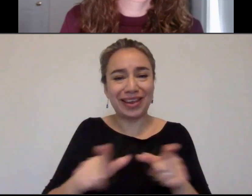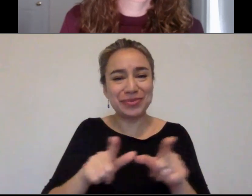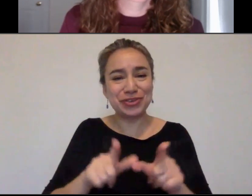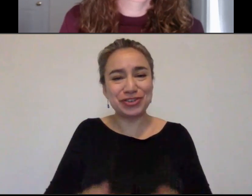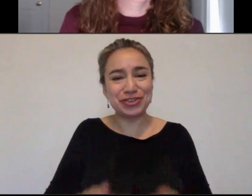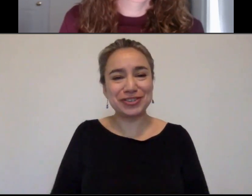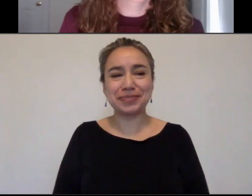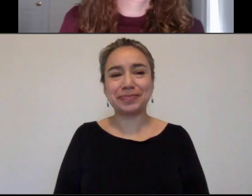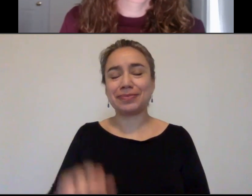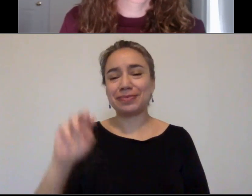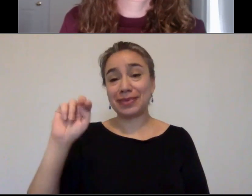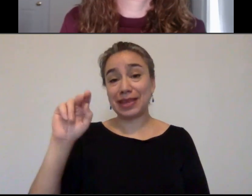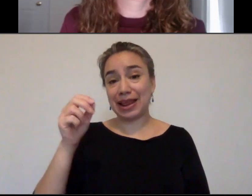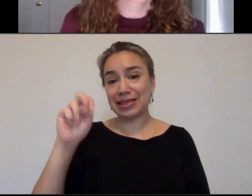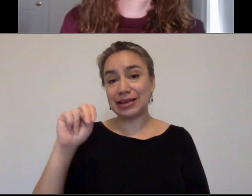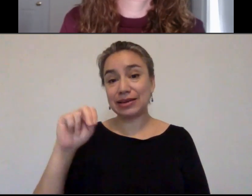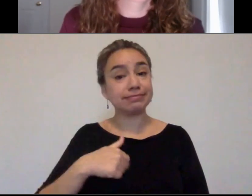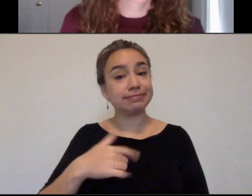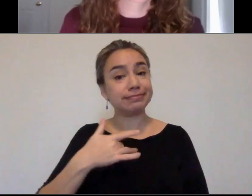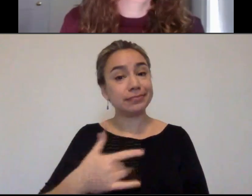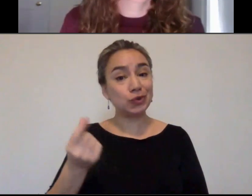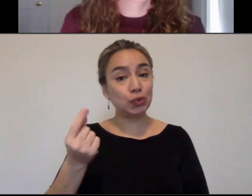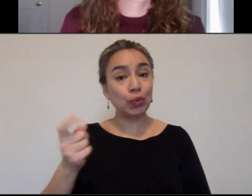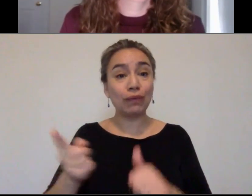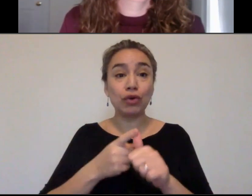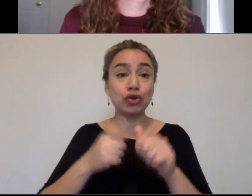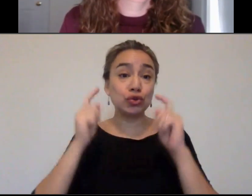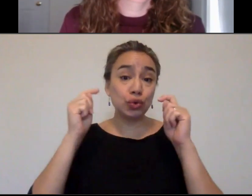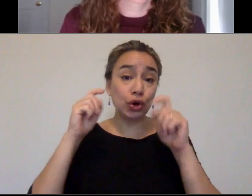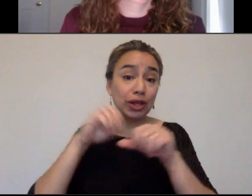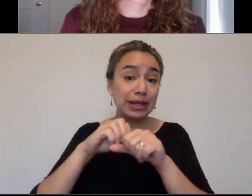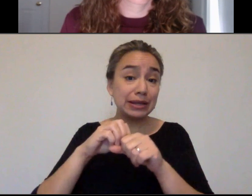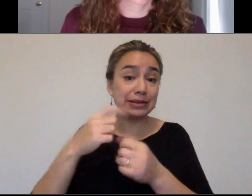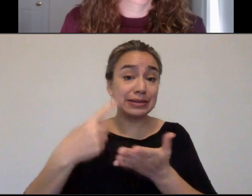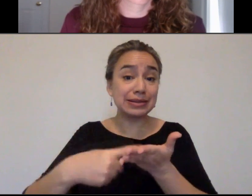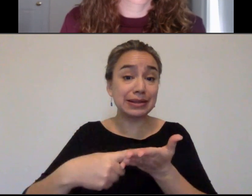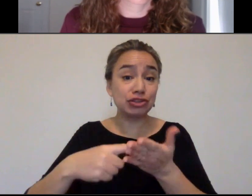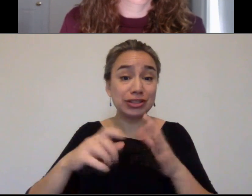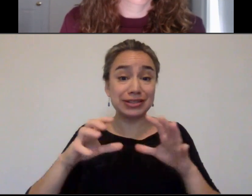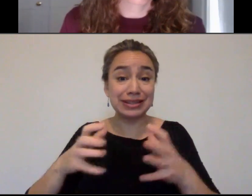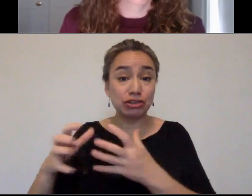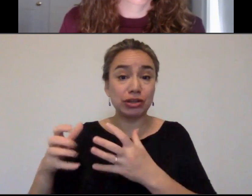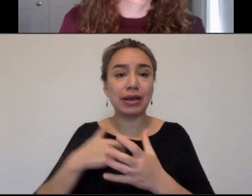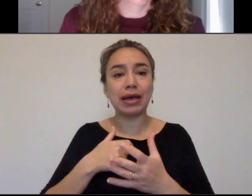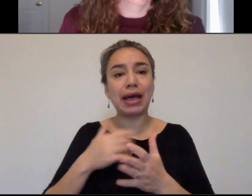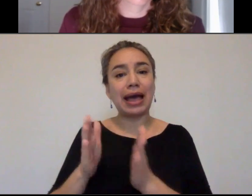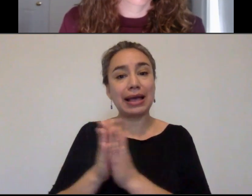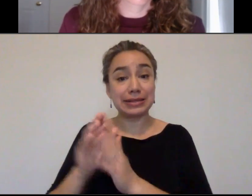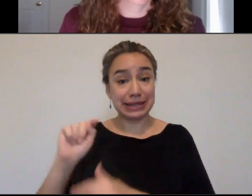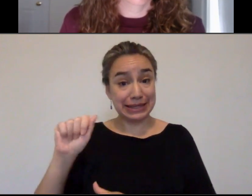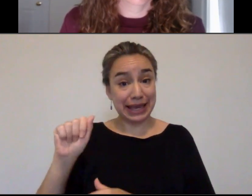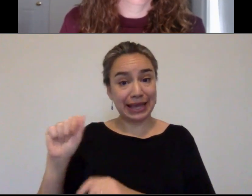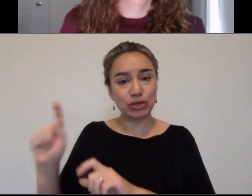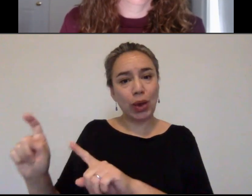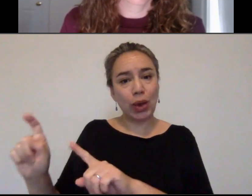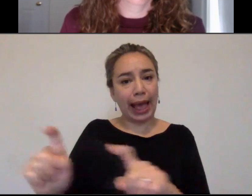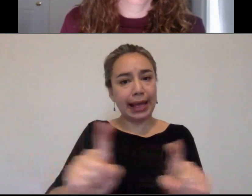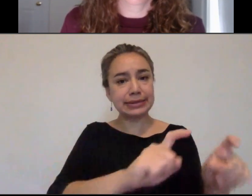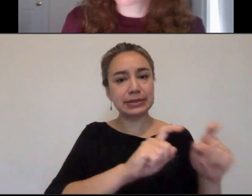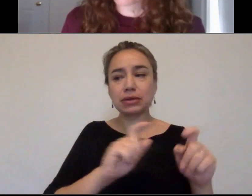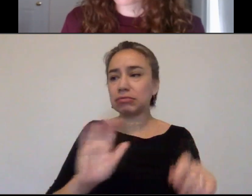in the first tutorials, the discussion sections, I have the TAs ask students what languages do they speak